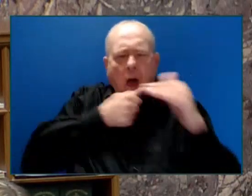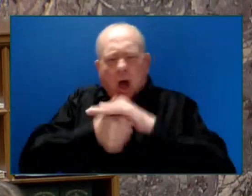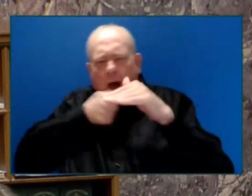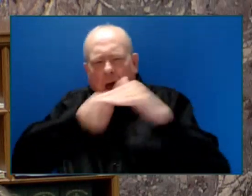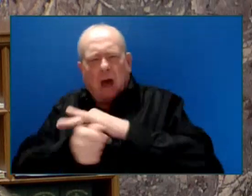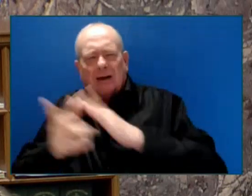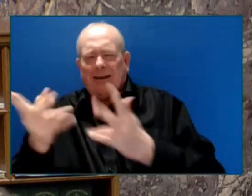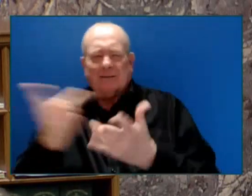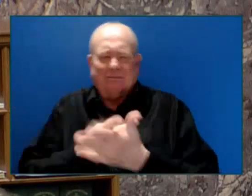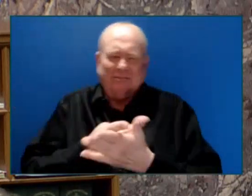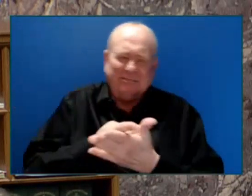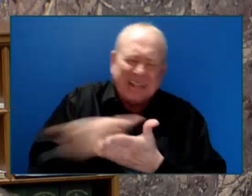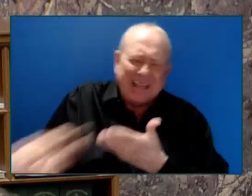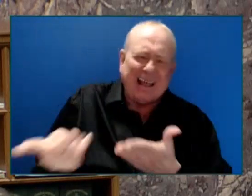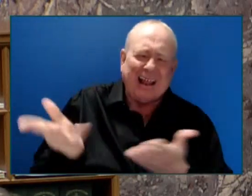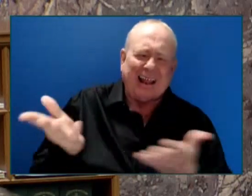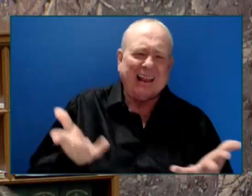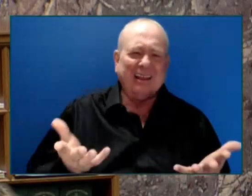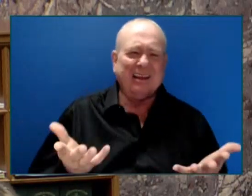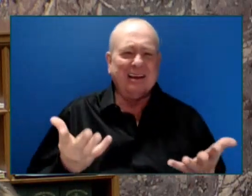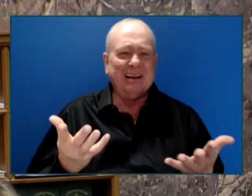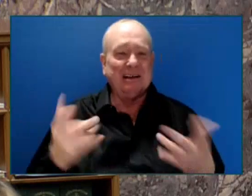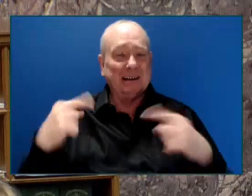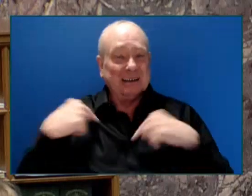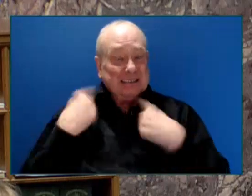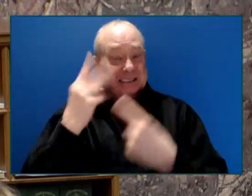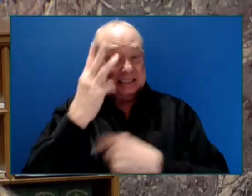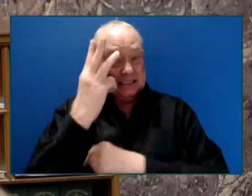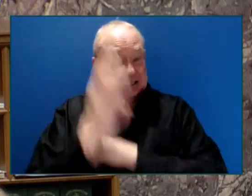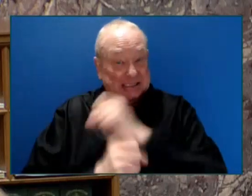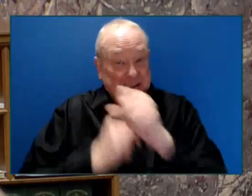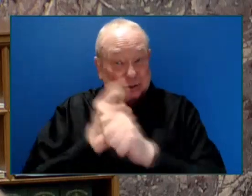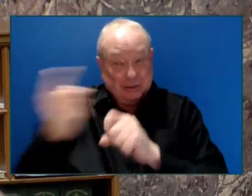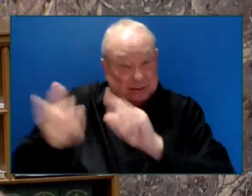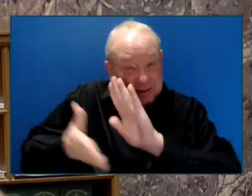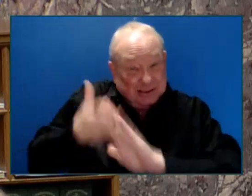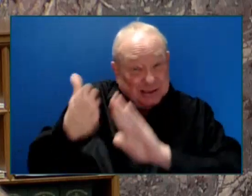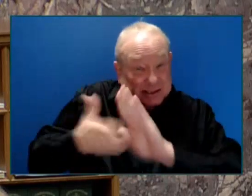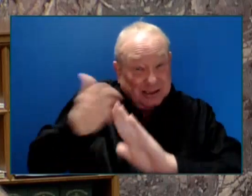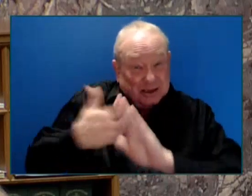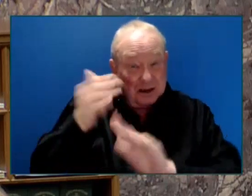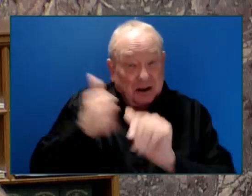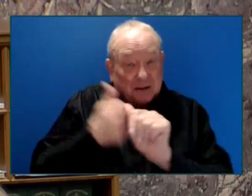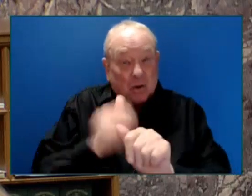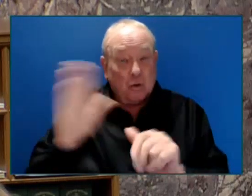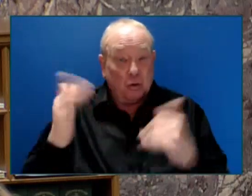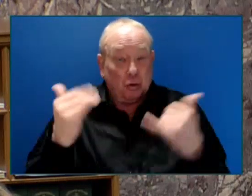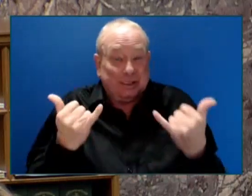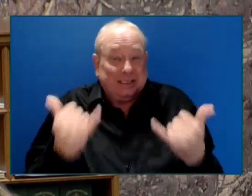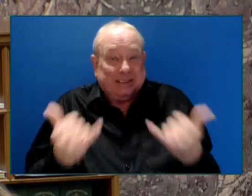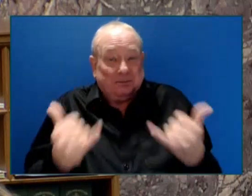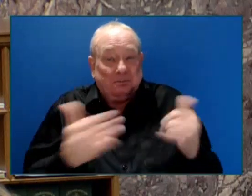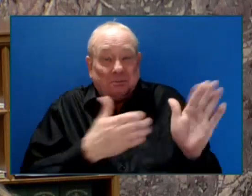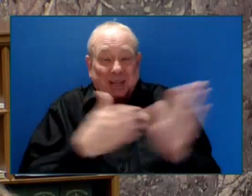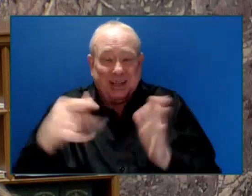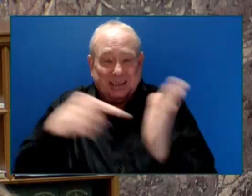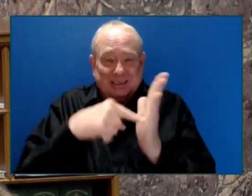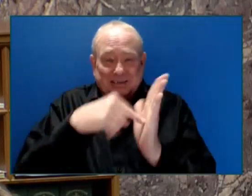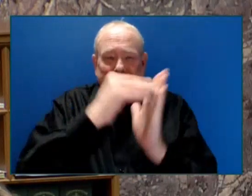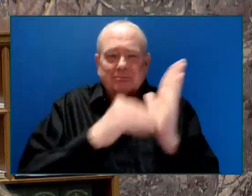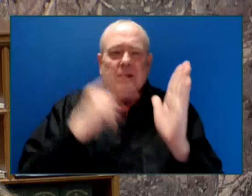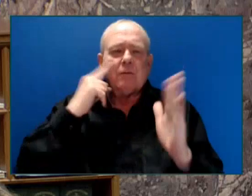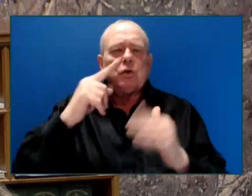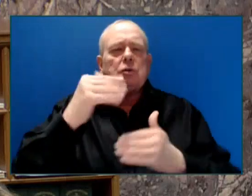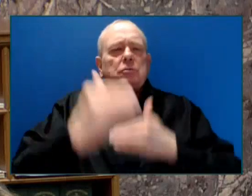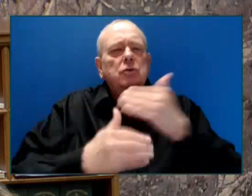after 6 years in their current housing plan, how have we done here in British Columbia? Well, we know we've got the highest housing prices